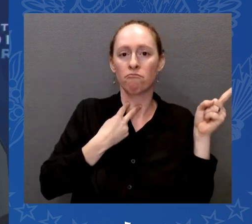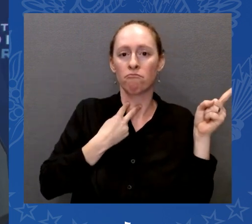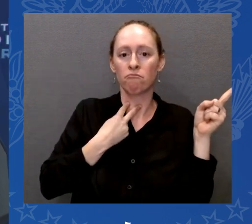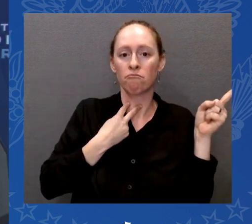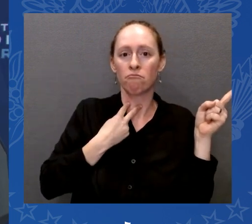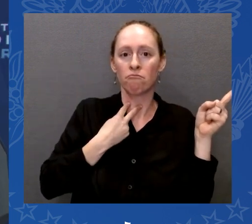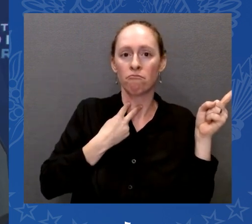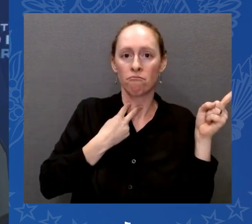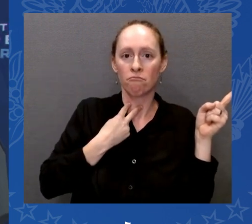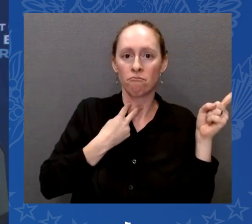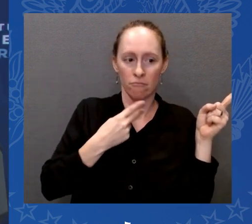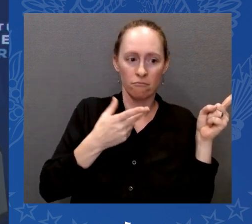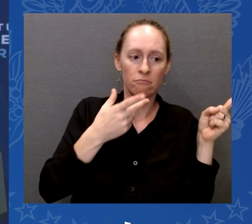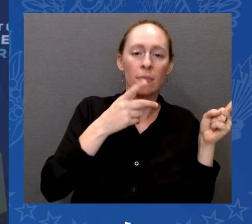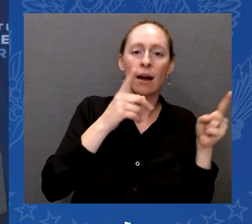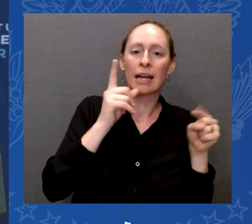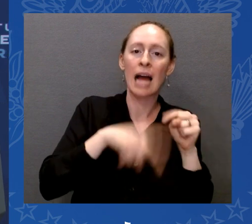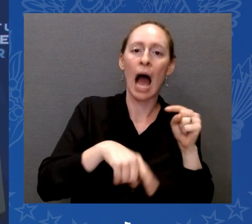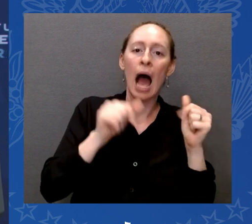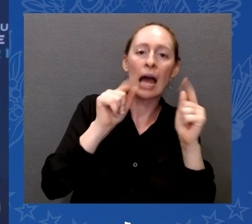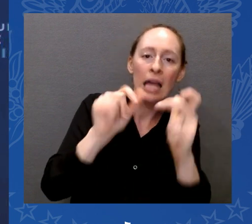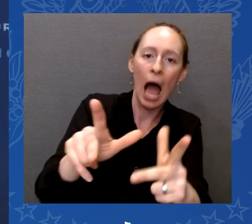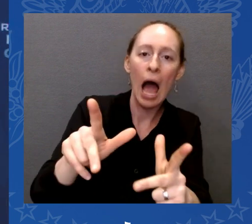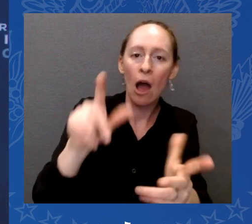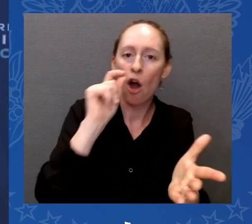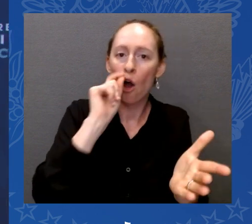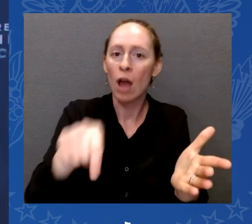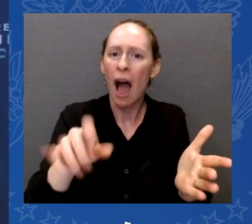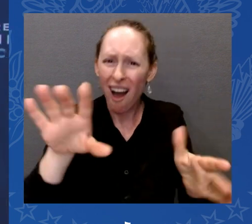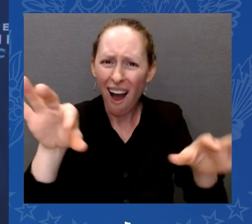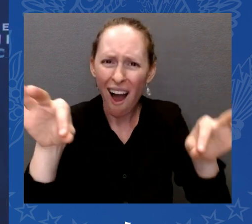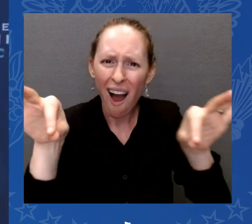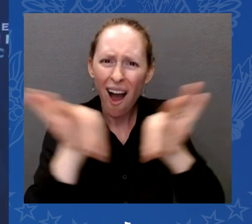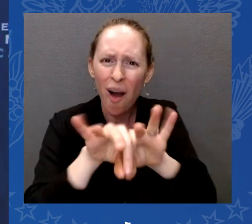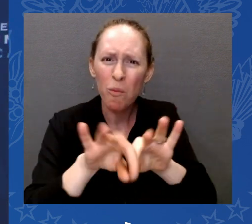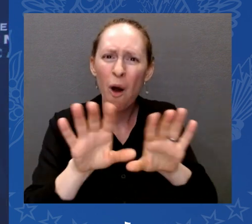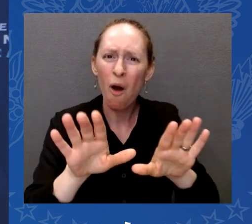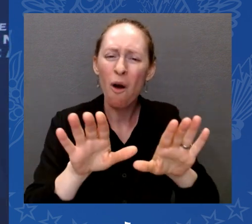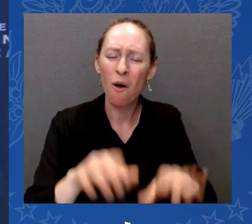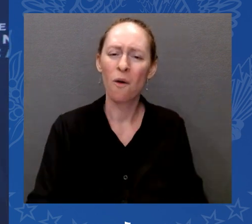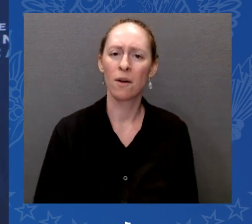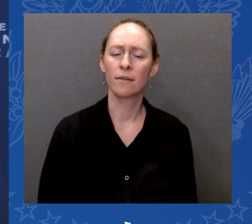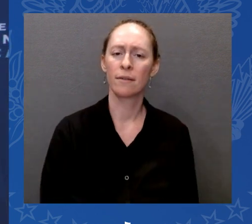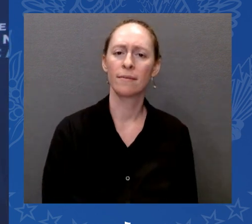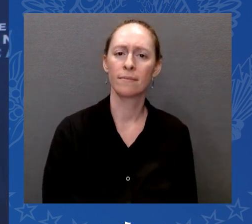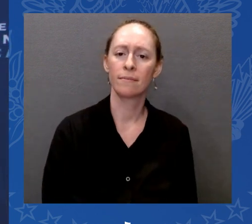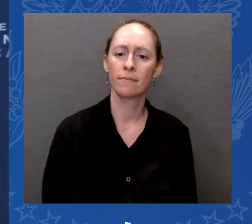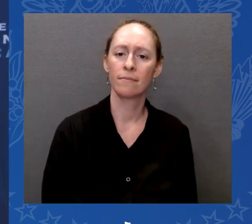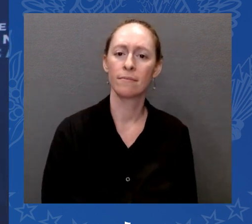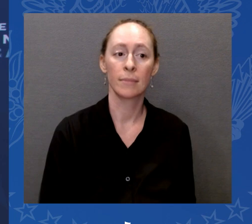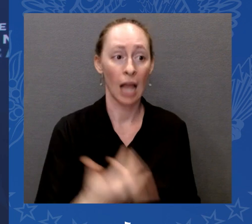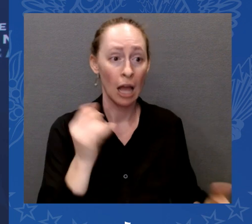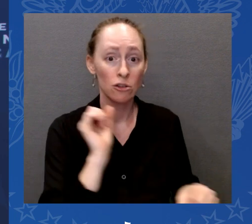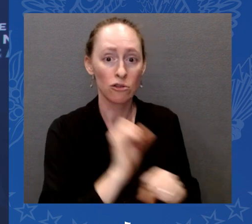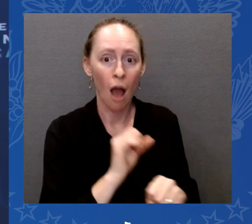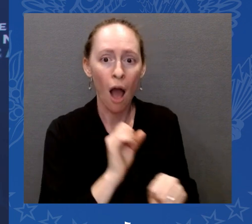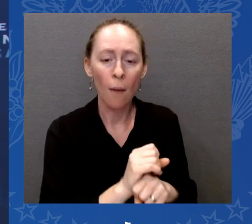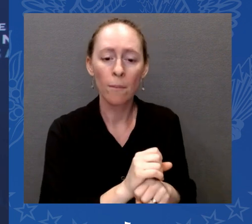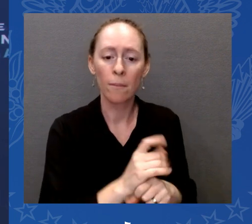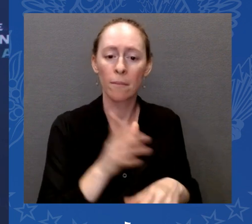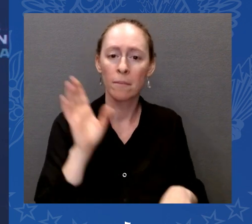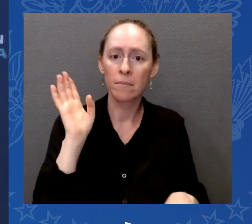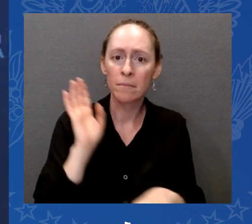matter. They matter a great deal. And it creates jobs and it creates industries. It demonstrates we're all in this